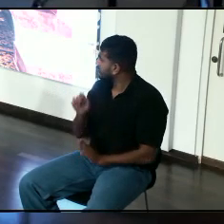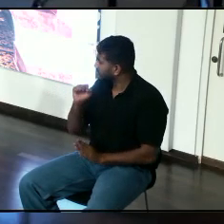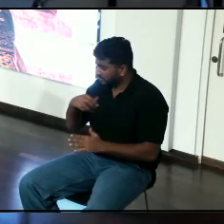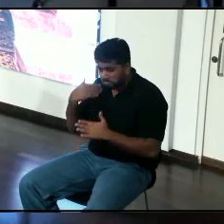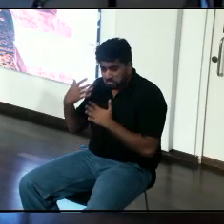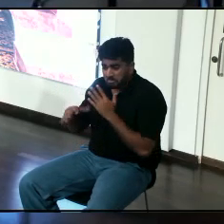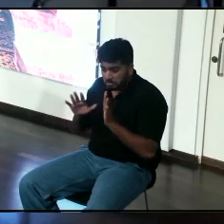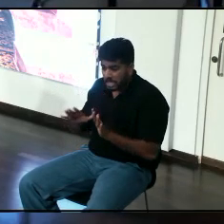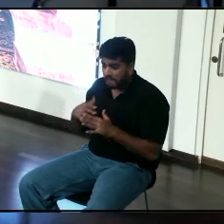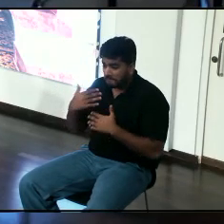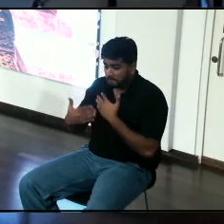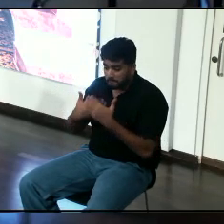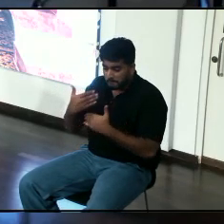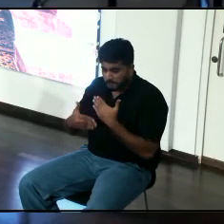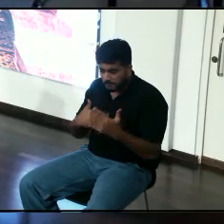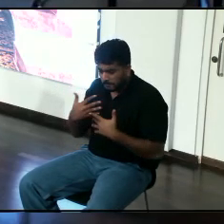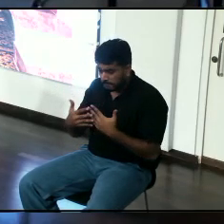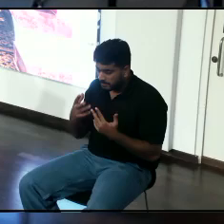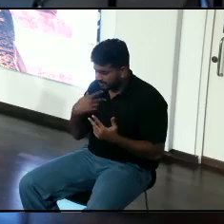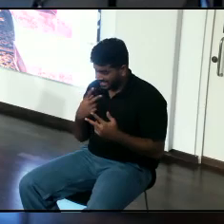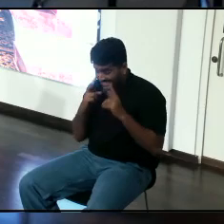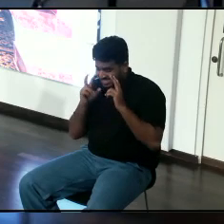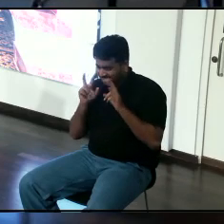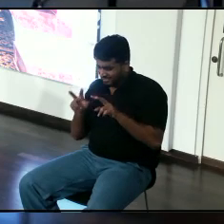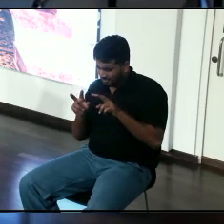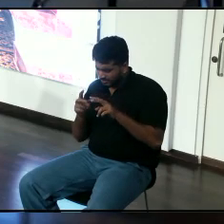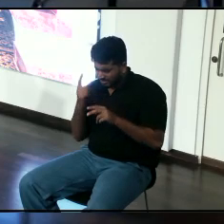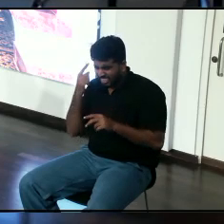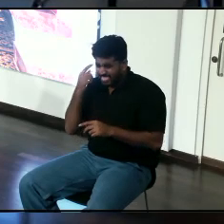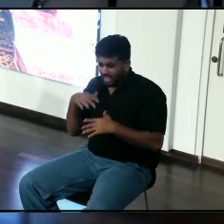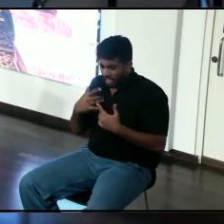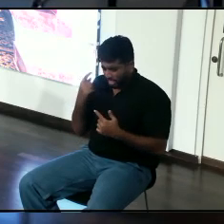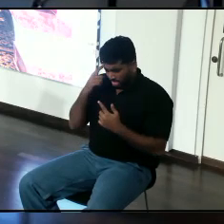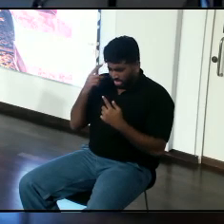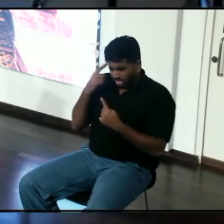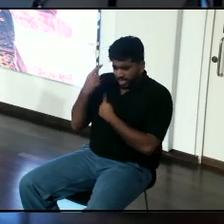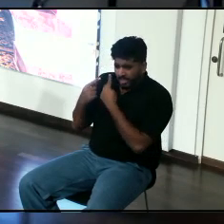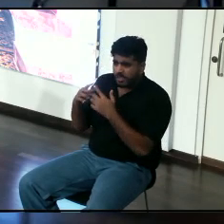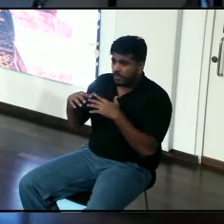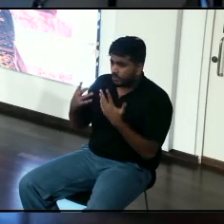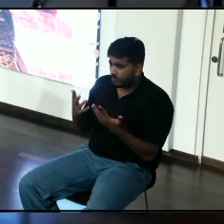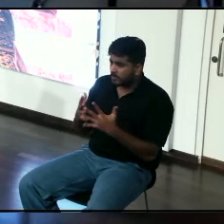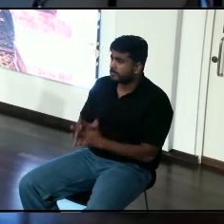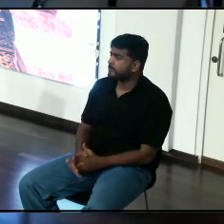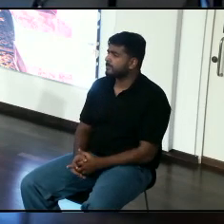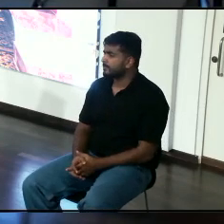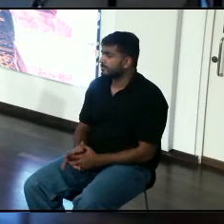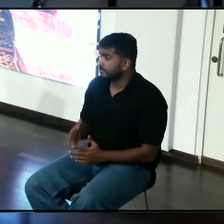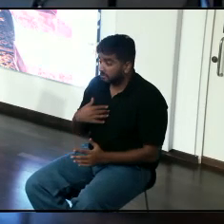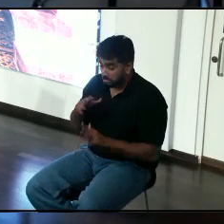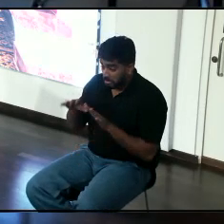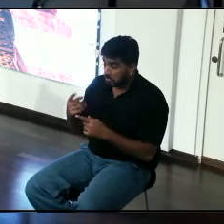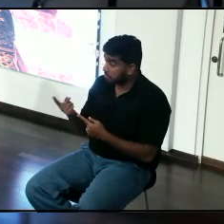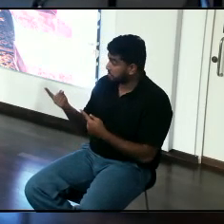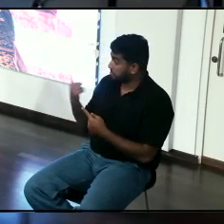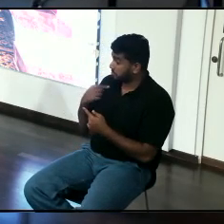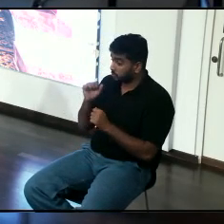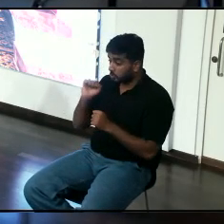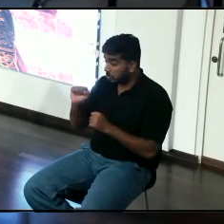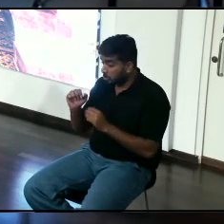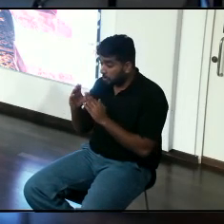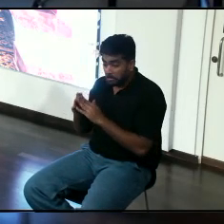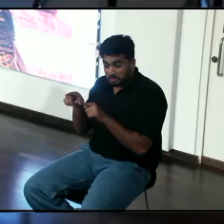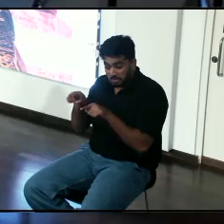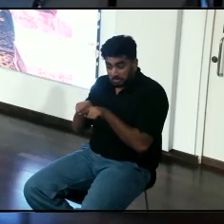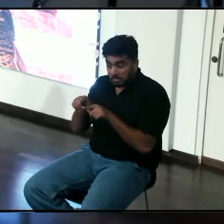on, much beyond what you see or what you think of as. And we were also told that there are no homes like